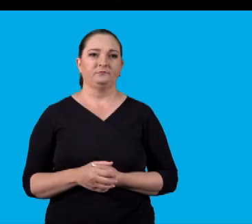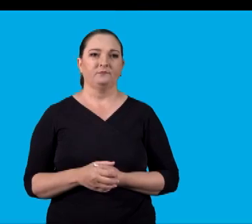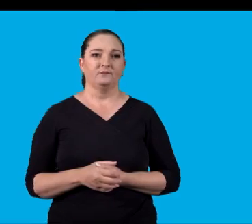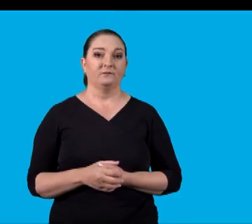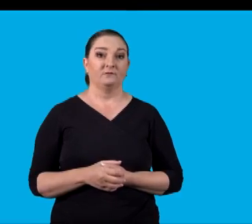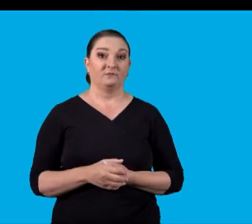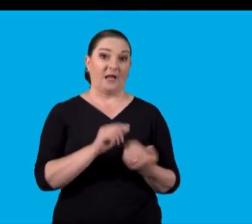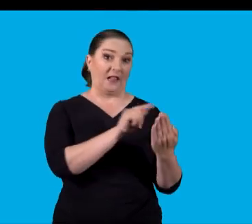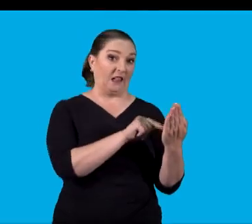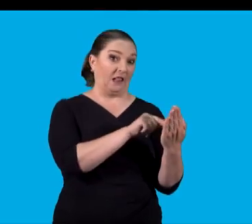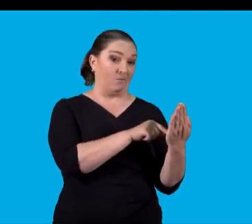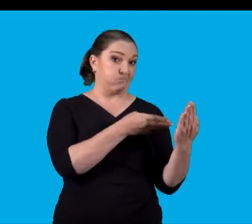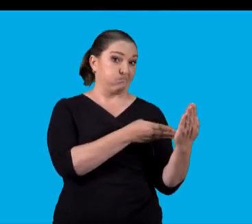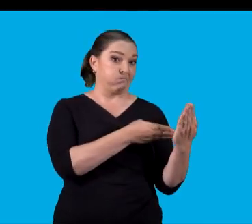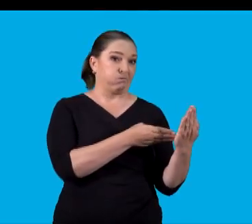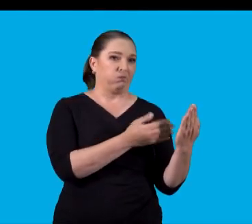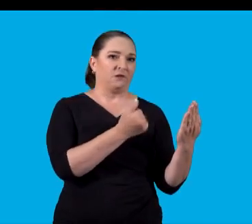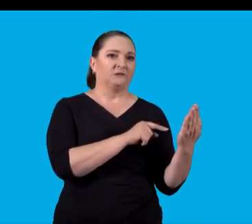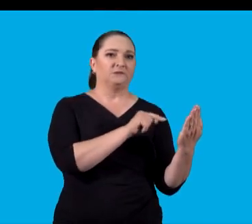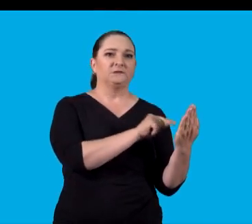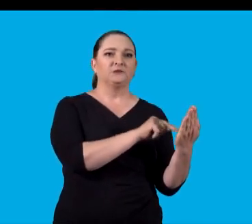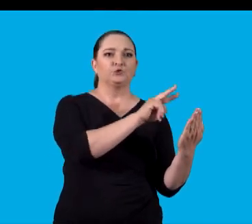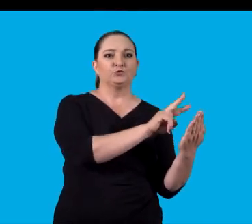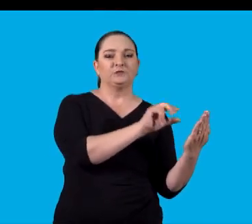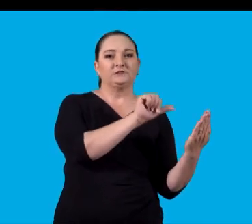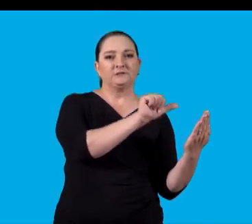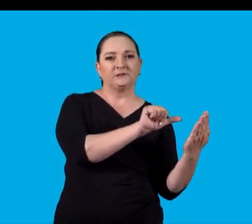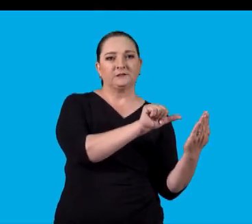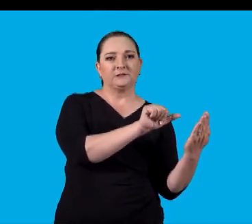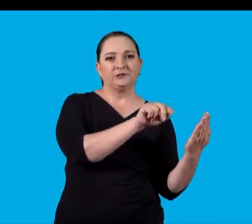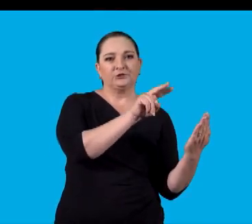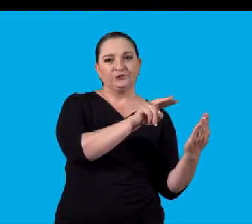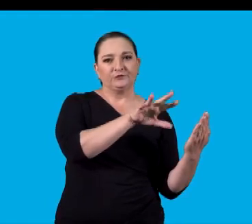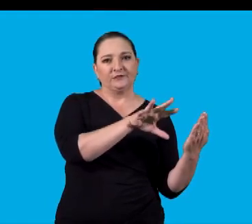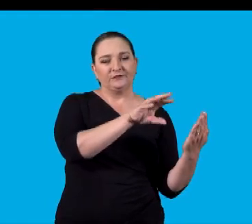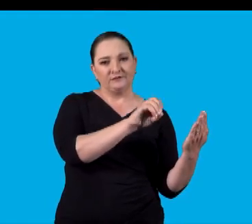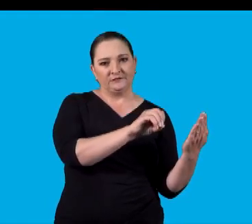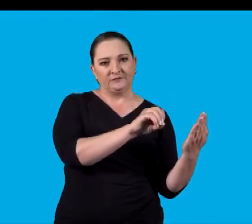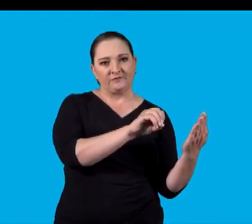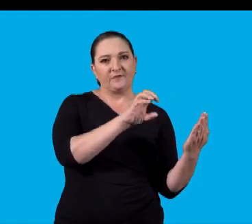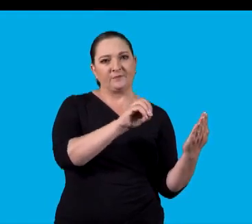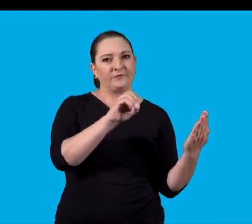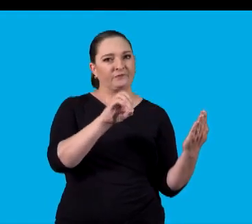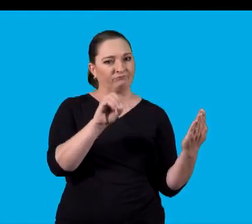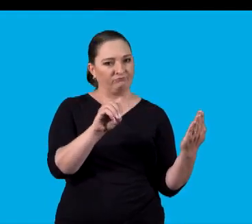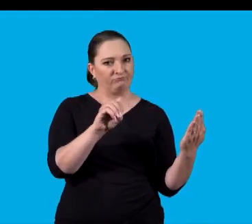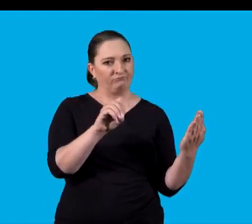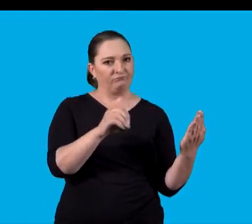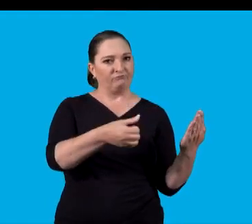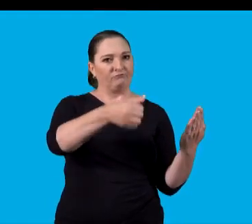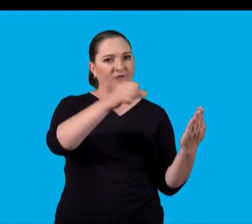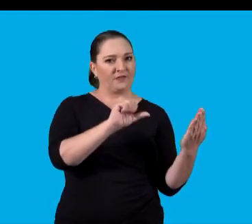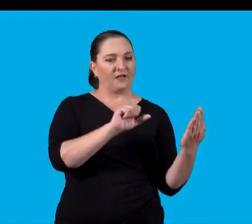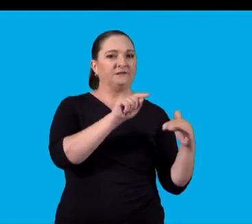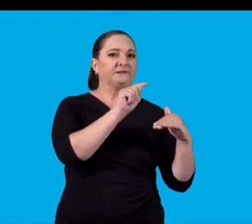price. So let's see. On our calculator, we're now going to punch the